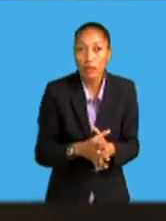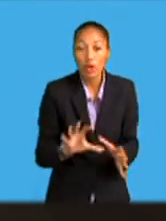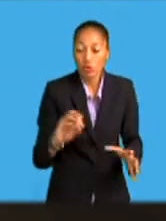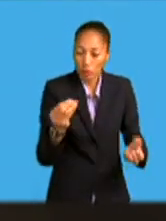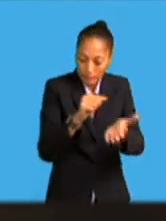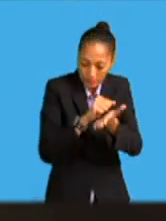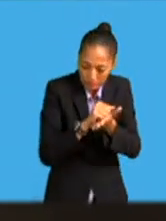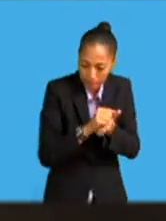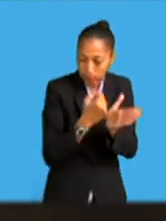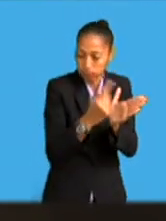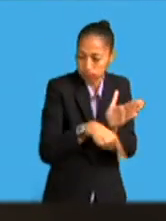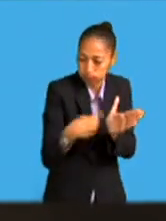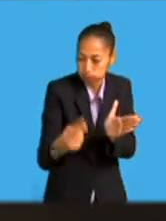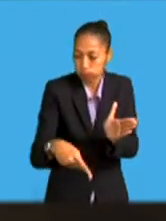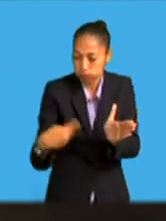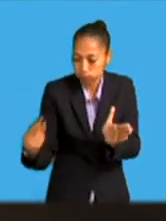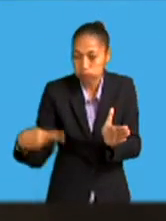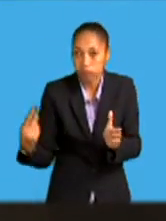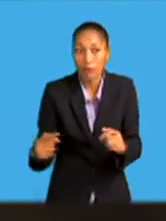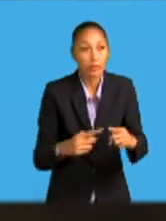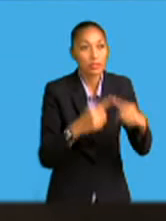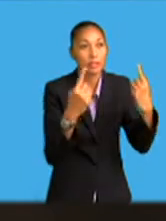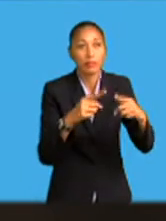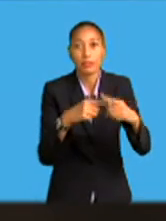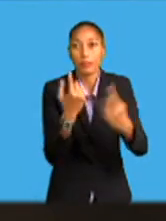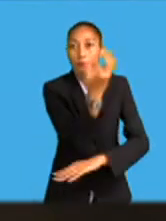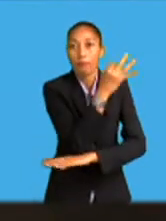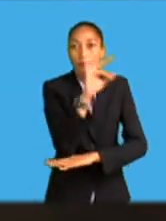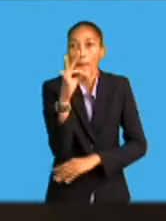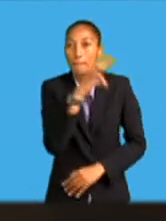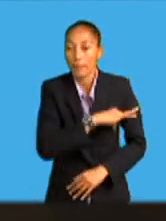supply of various multiple forest benefits.